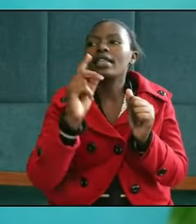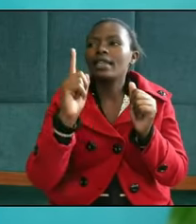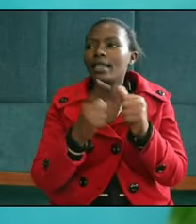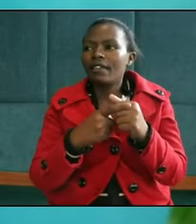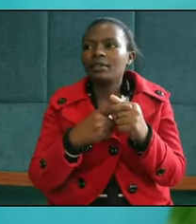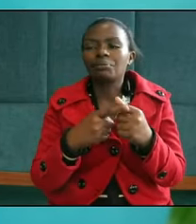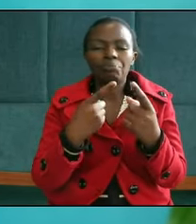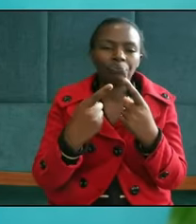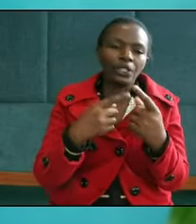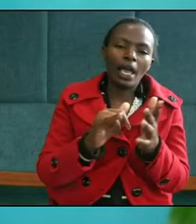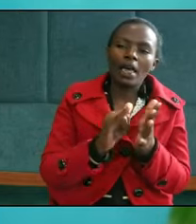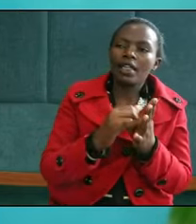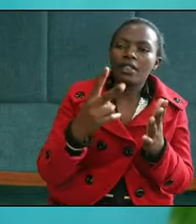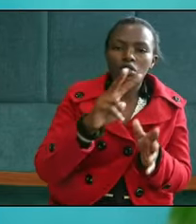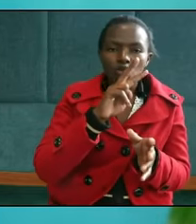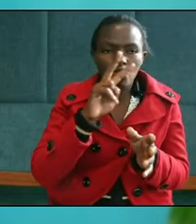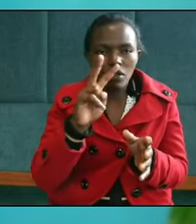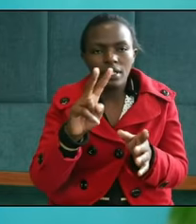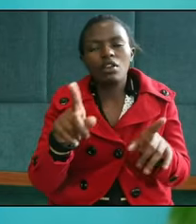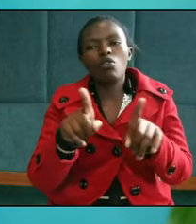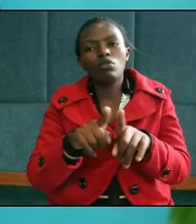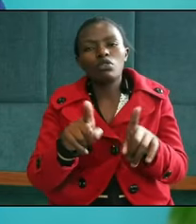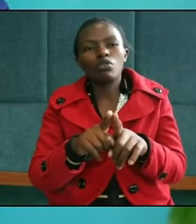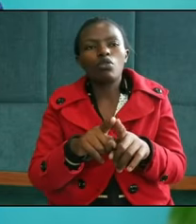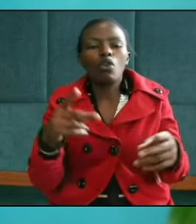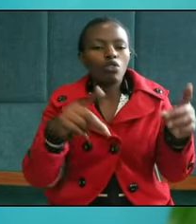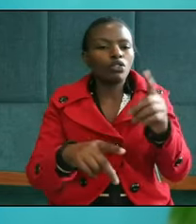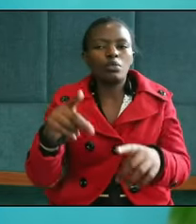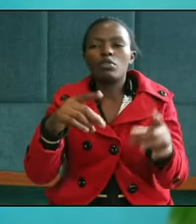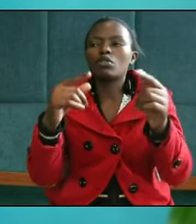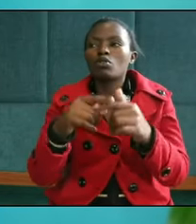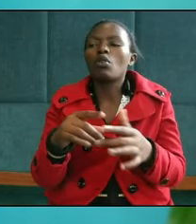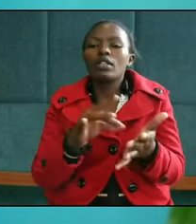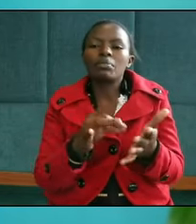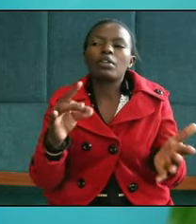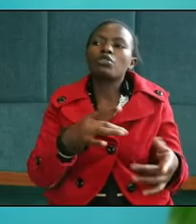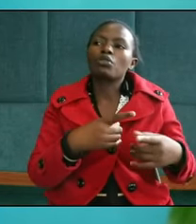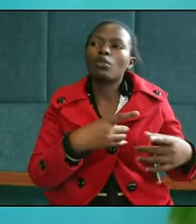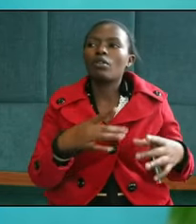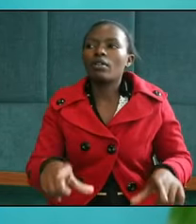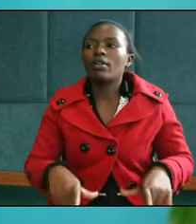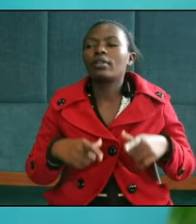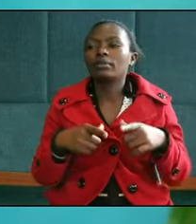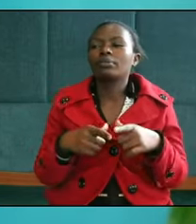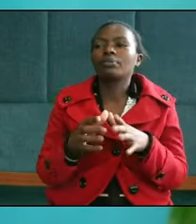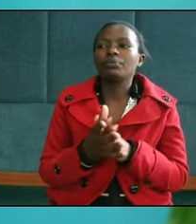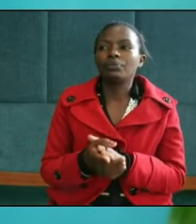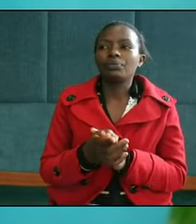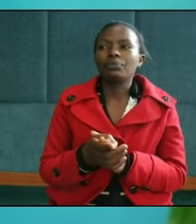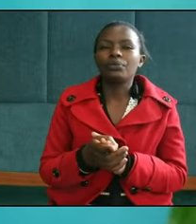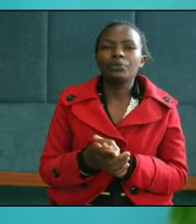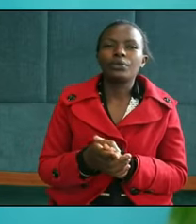Witnessing, dear saints, contributes to spiritual life. God could have reached his object in